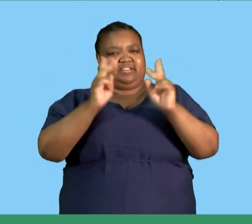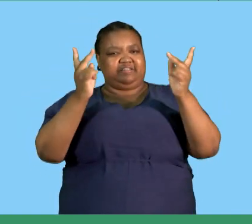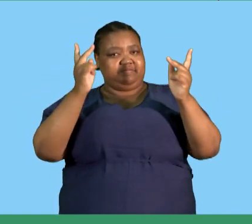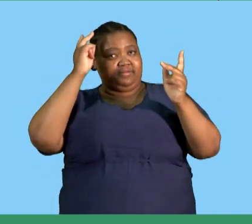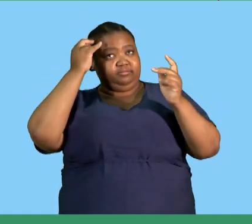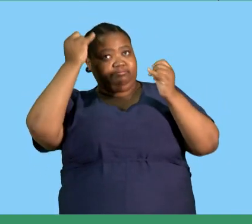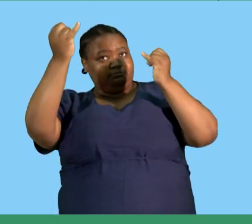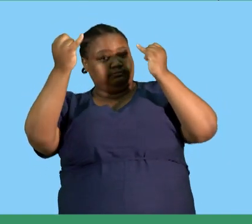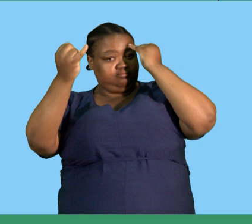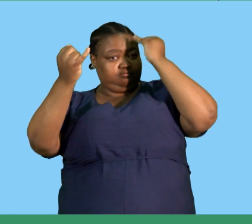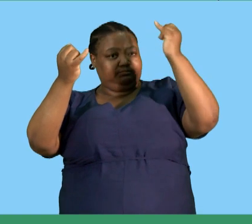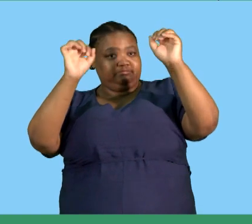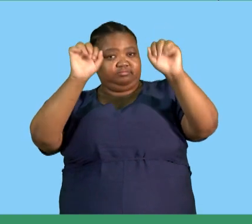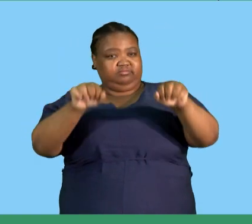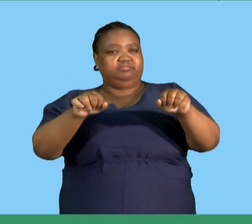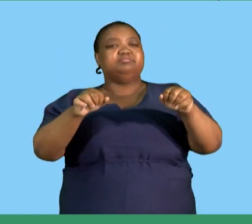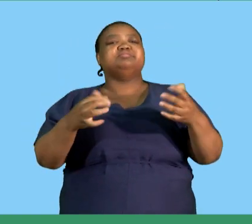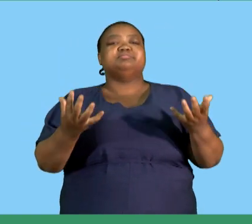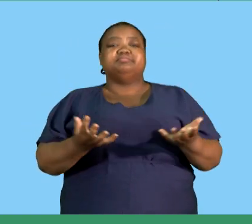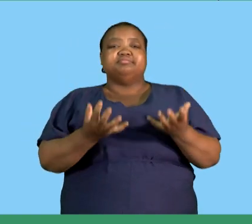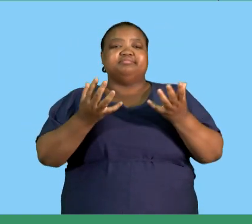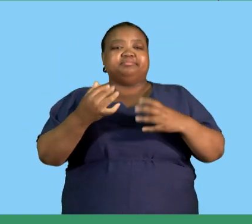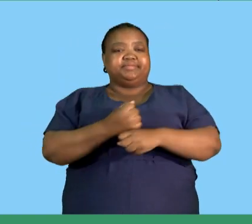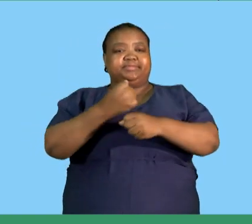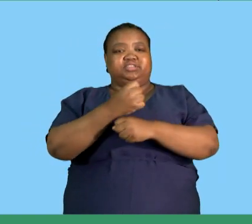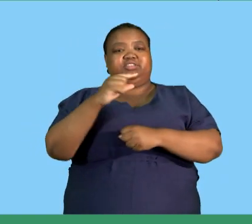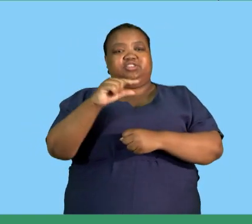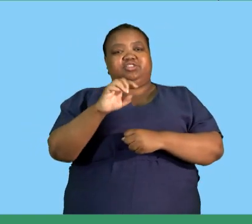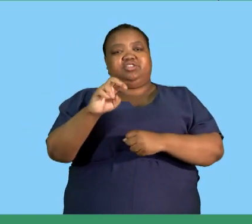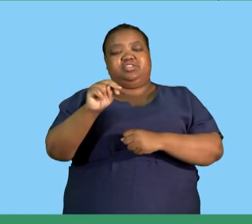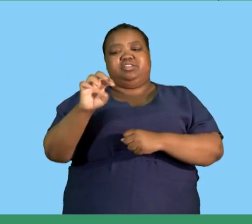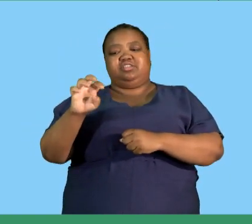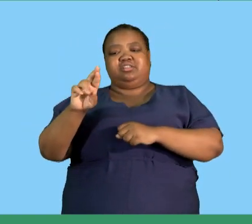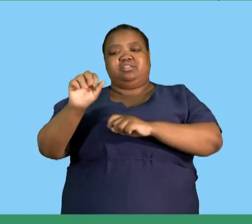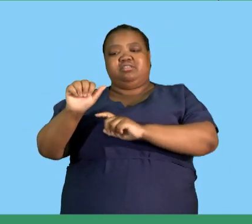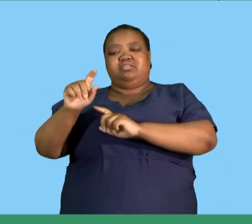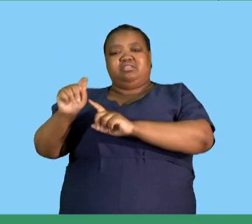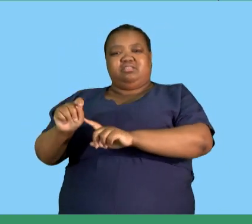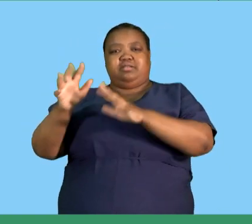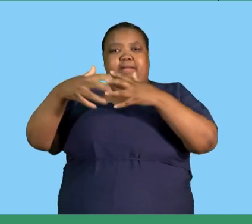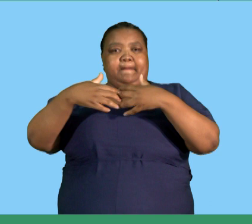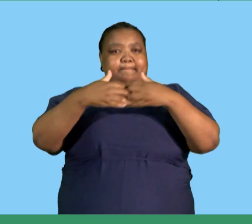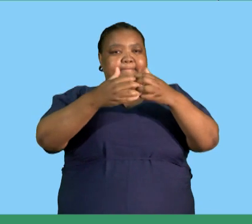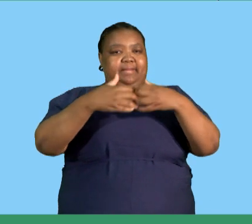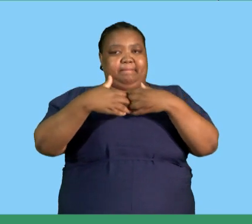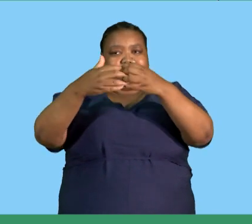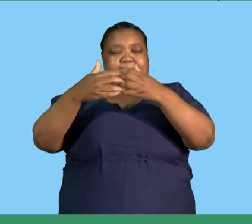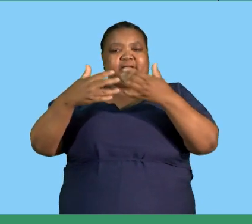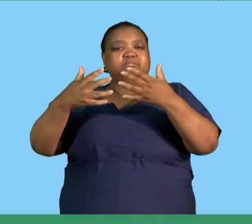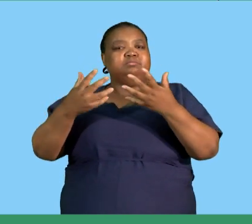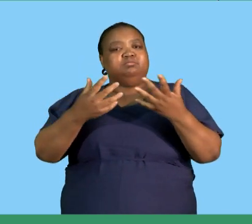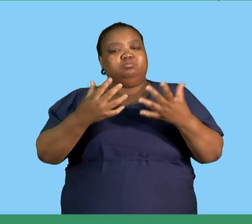We're going to start with creative, to be original, inventive, or resourceful. To generate is to produce or to